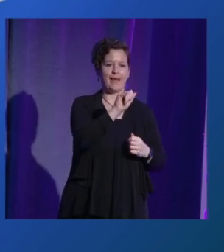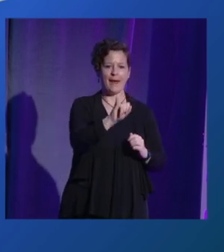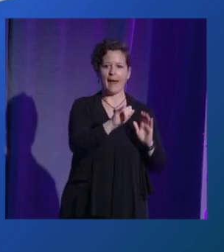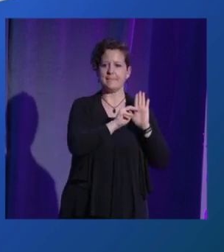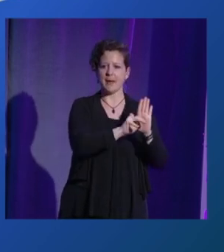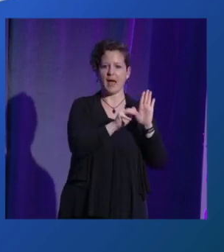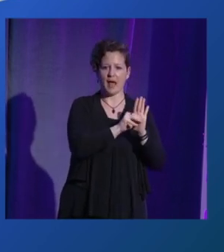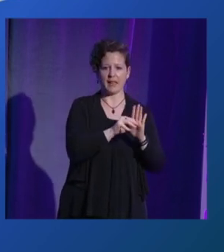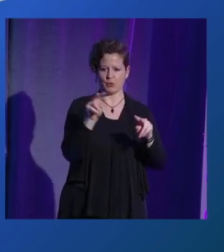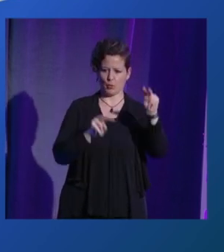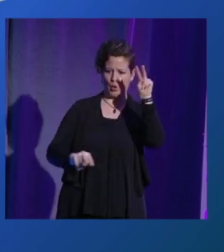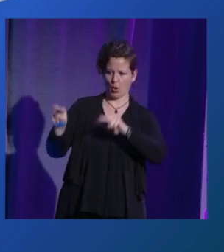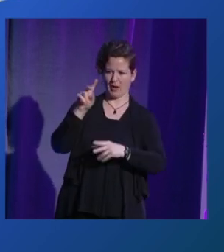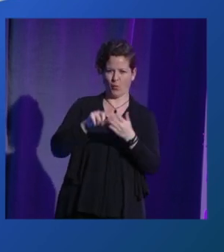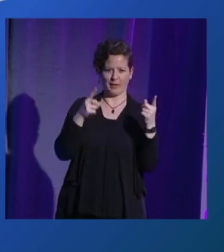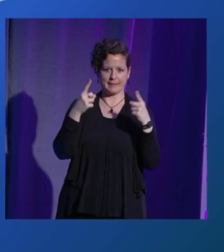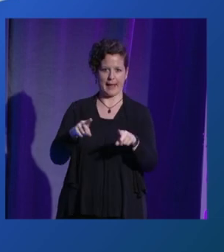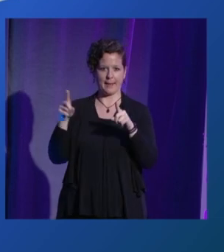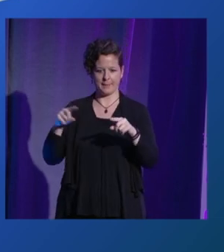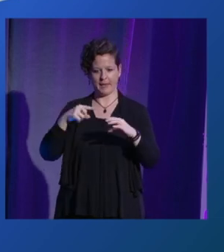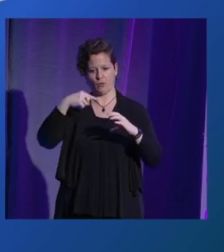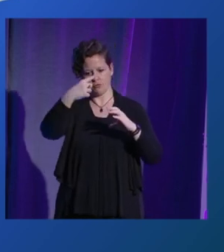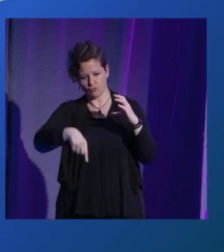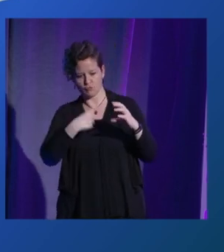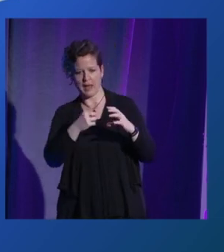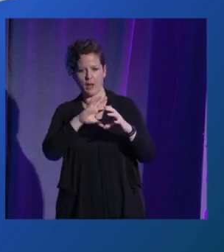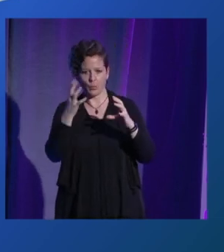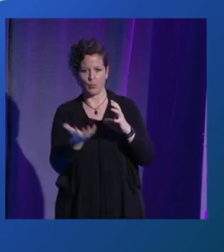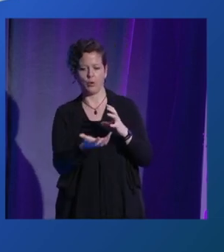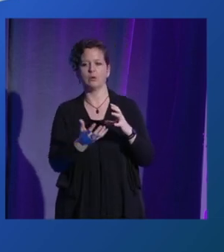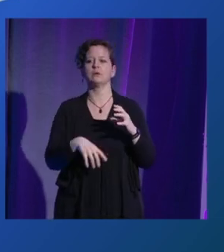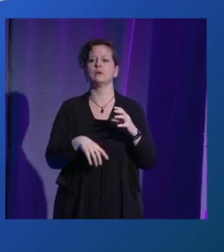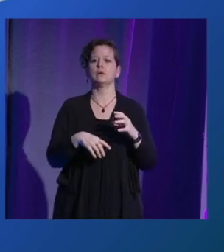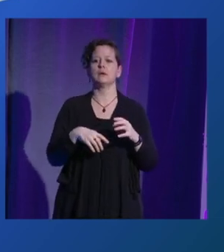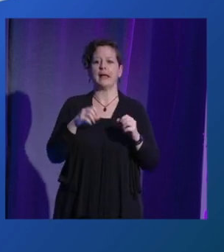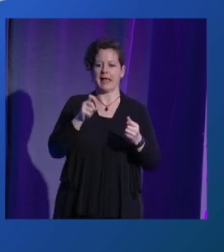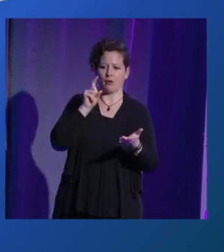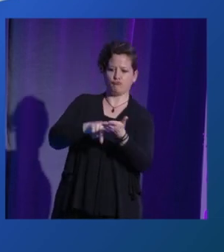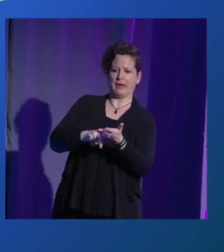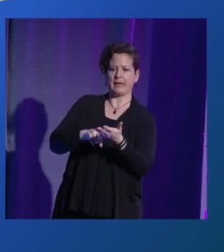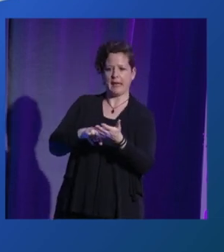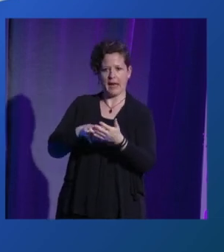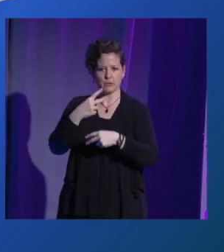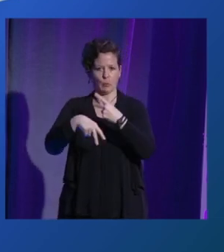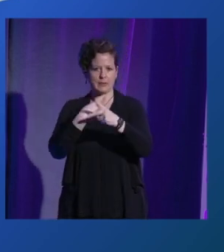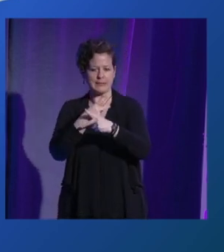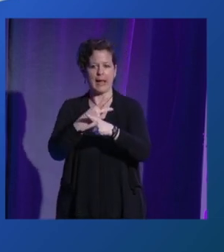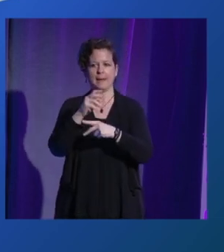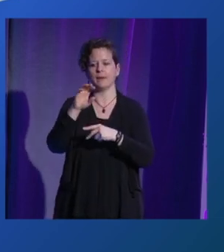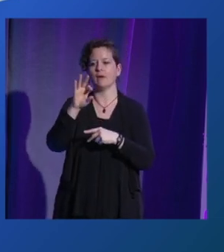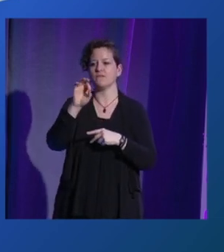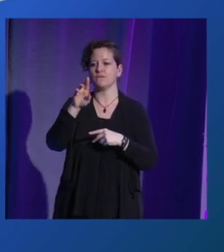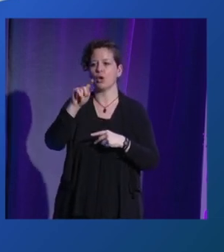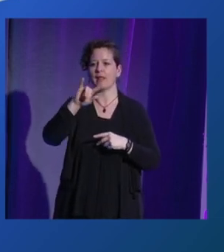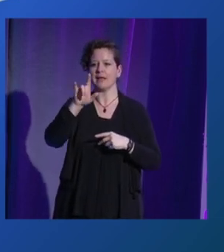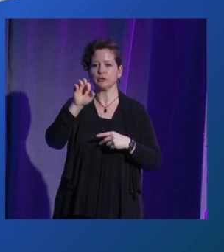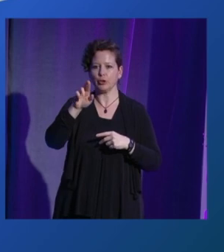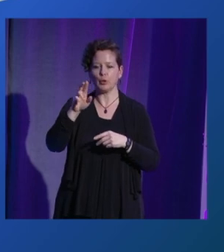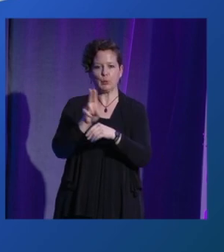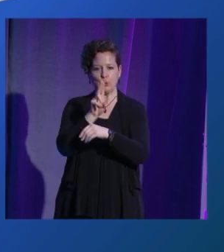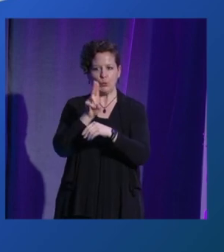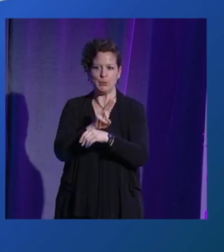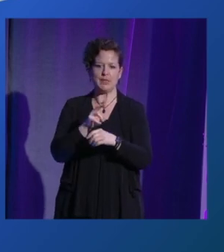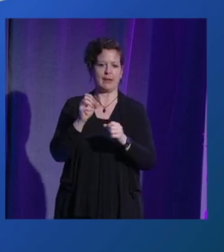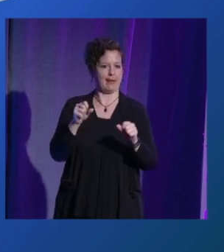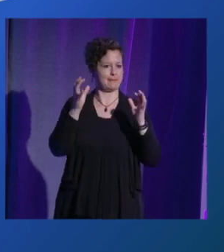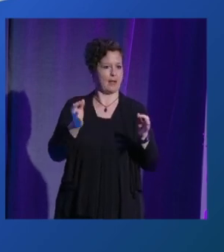and this that and machine robotics Ai and sensing and Quantum sensing is another big area right bringing all of those